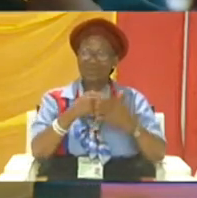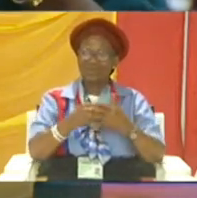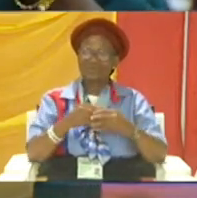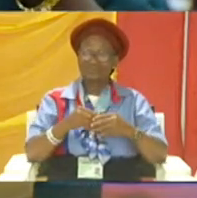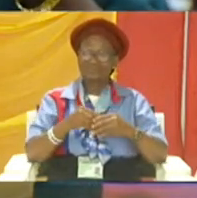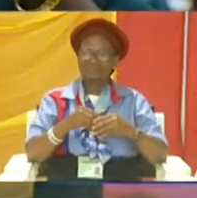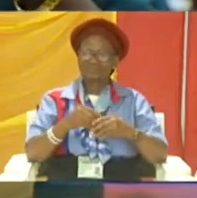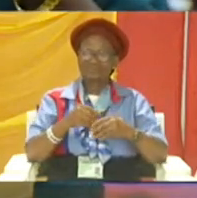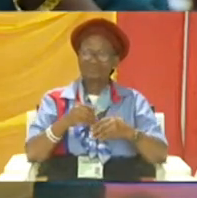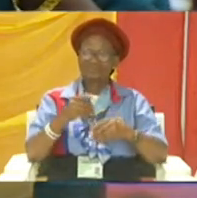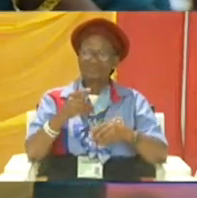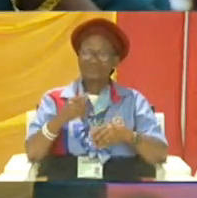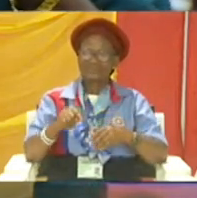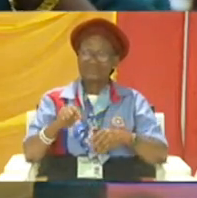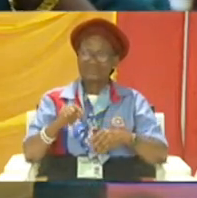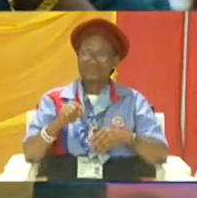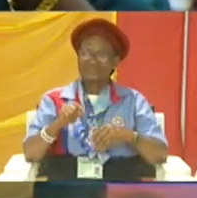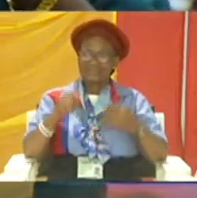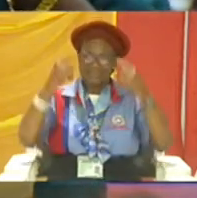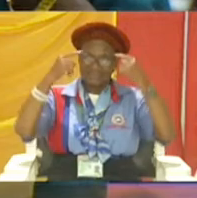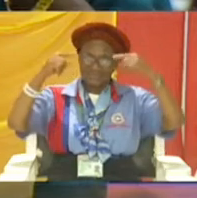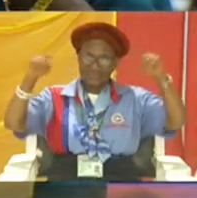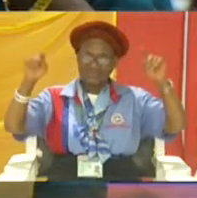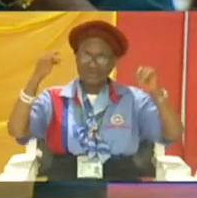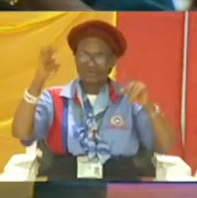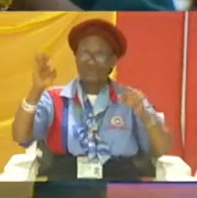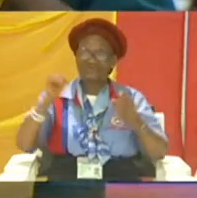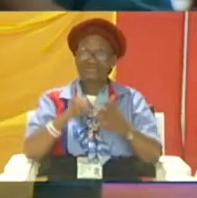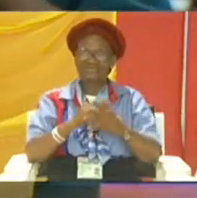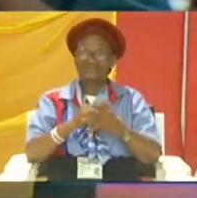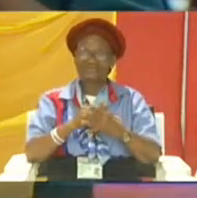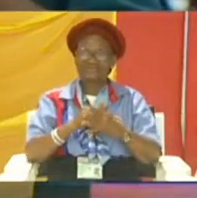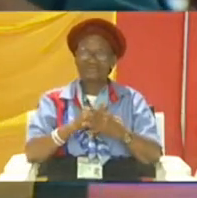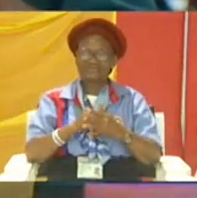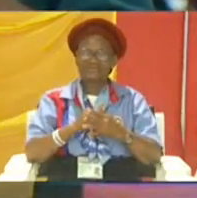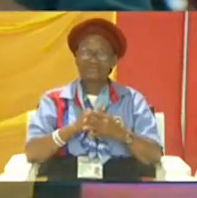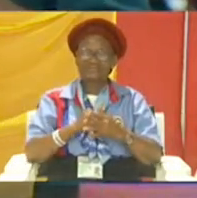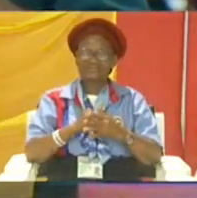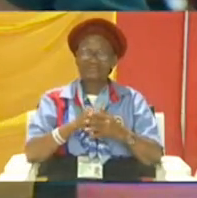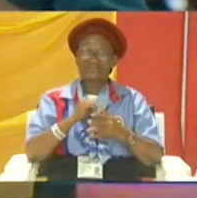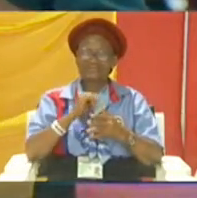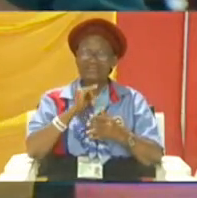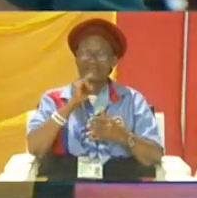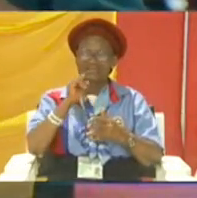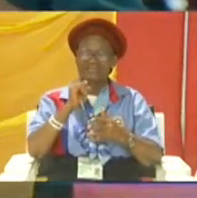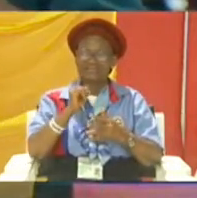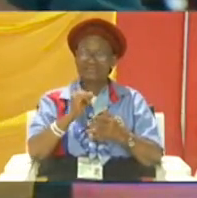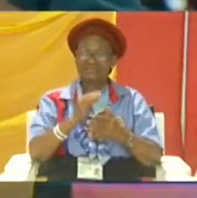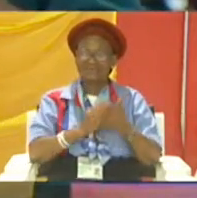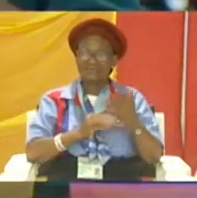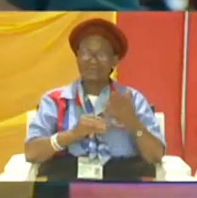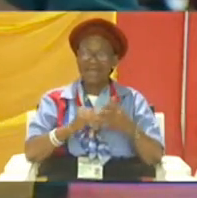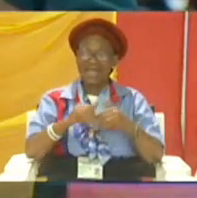source of it is someone very close.